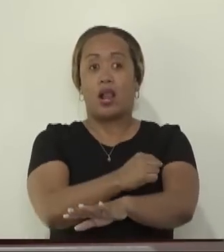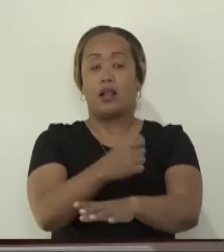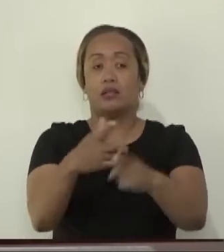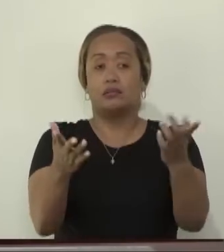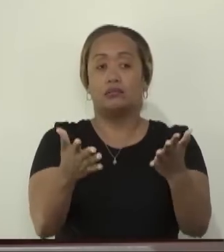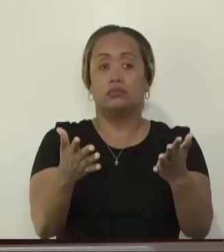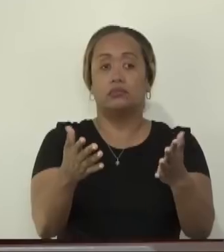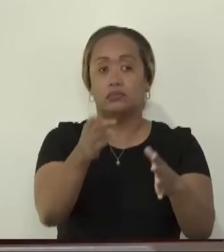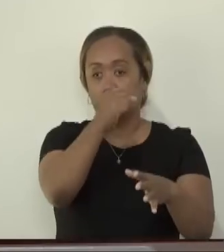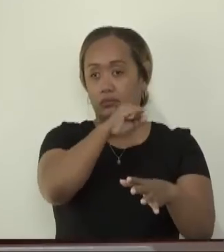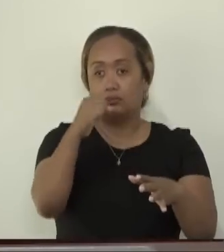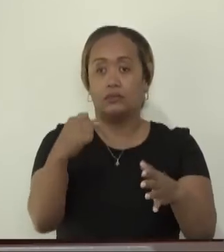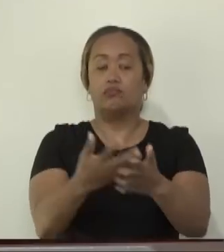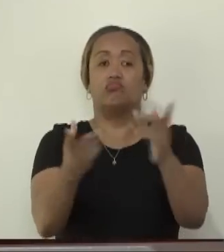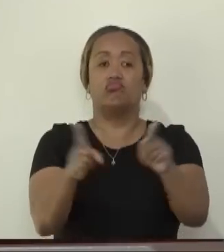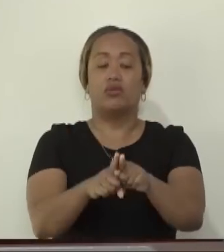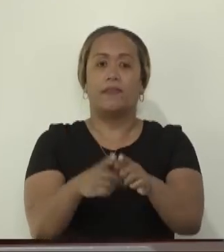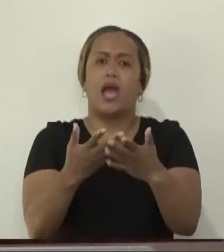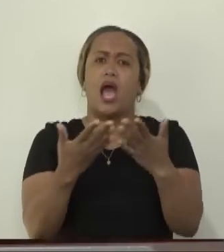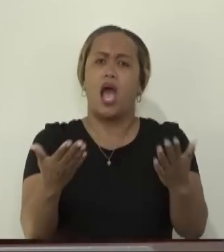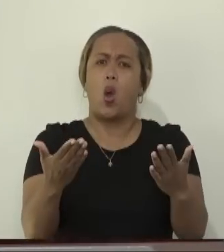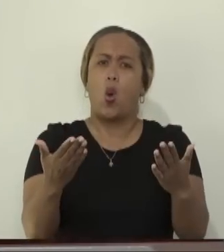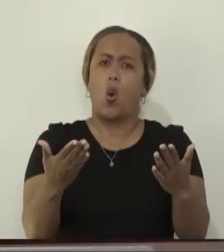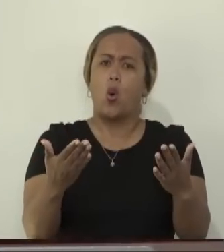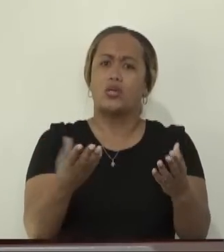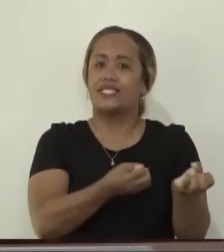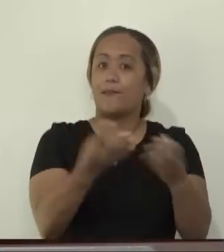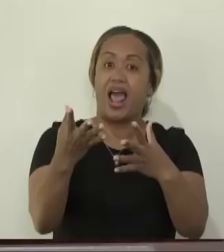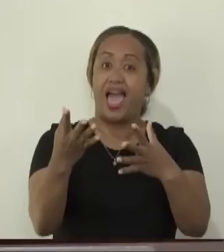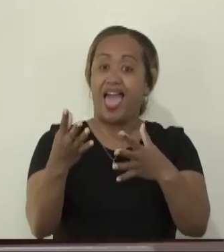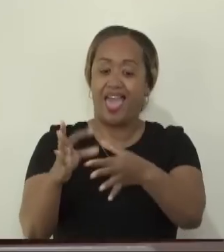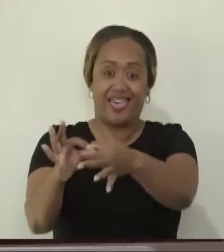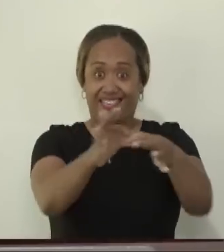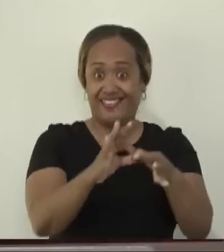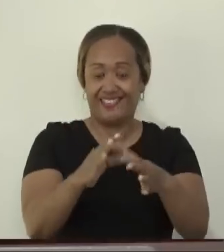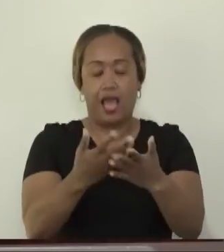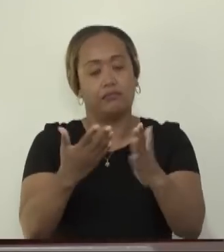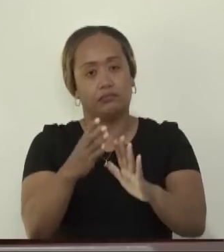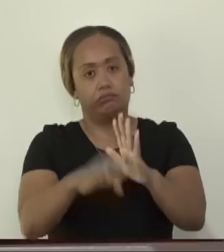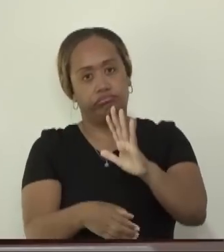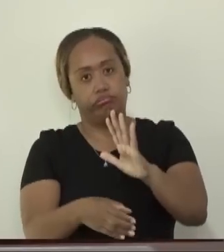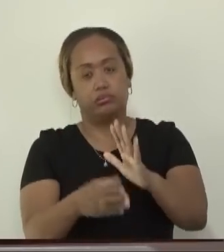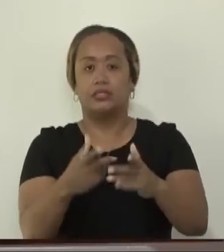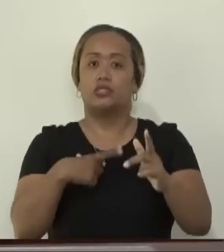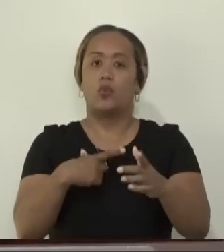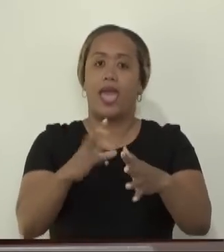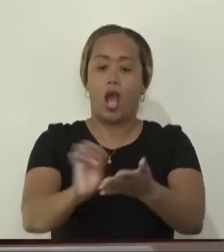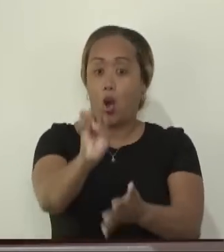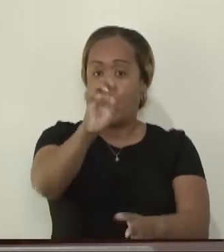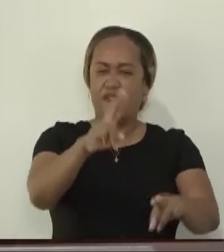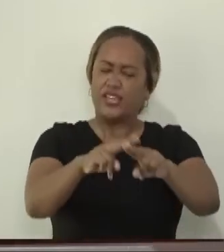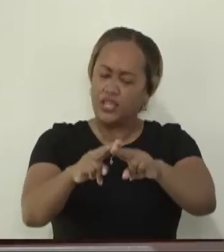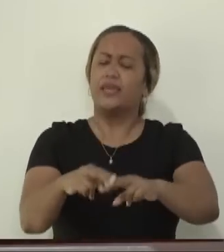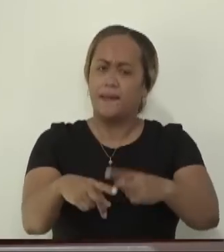which has impacted the global supply chain. The Fijian economy has shown